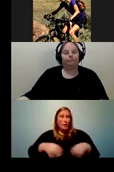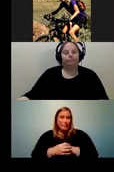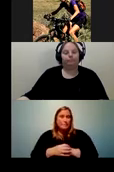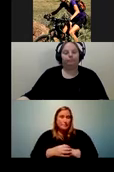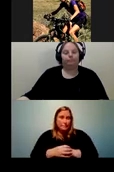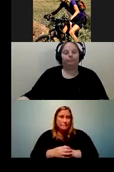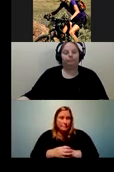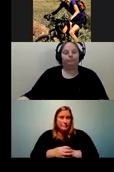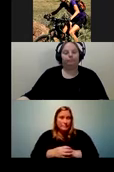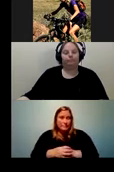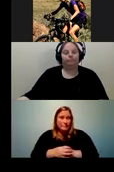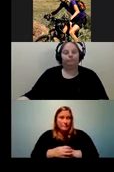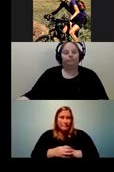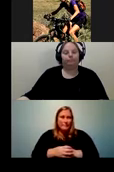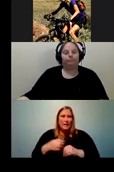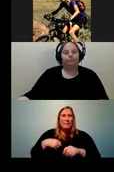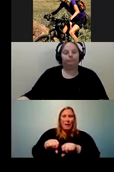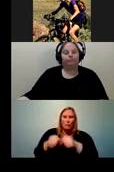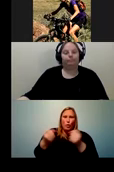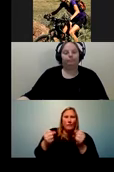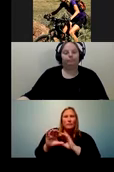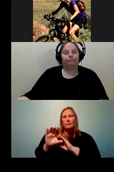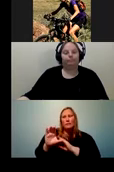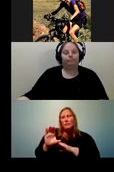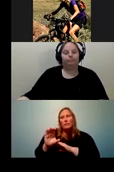Am I violating a code of ethics or code of conduct